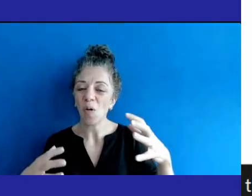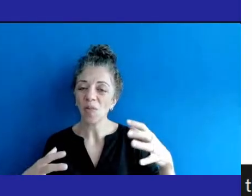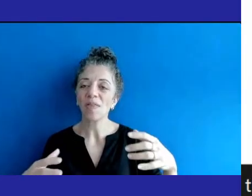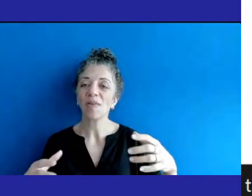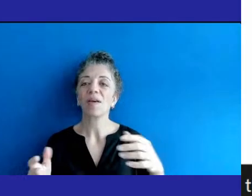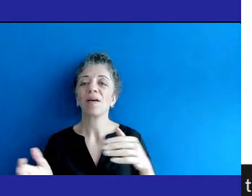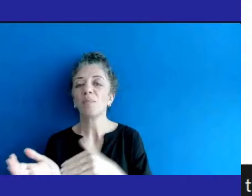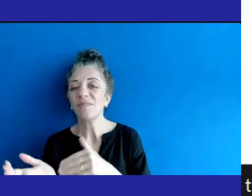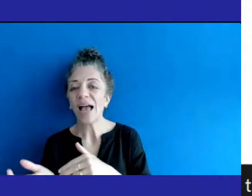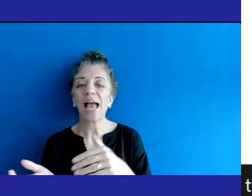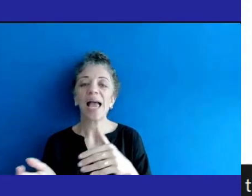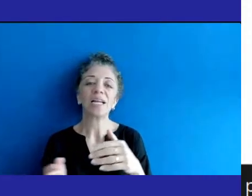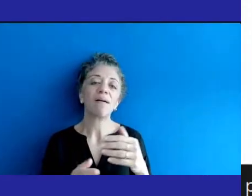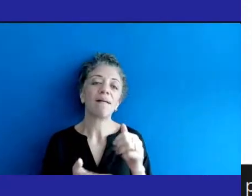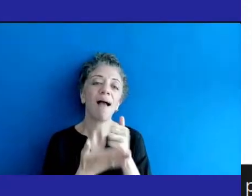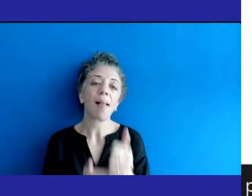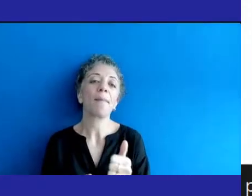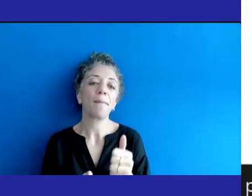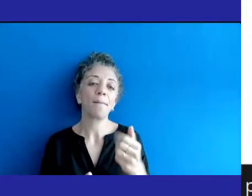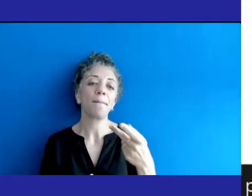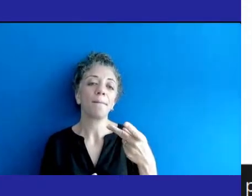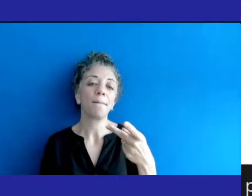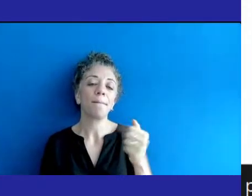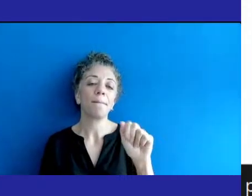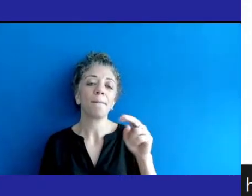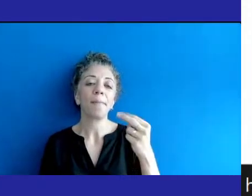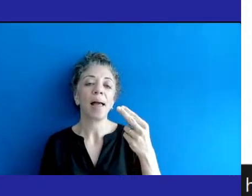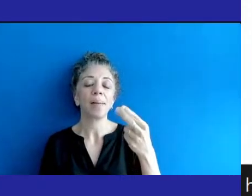has risen commensurate.